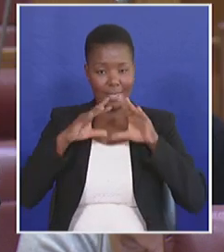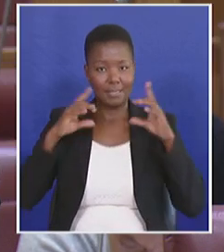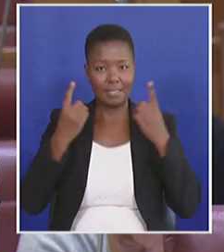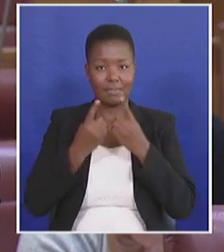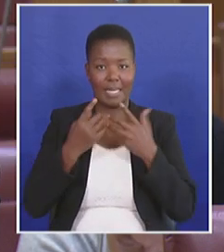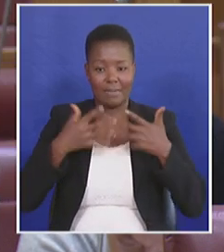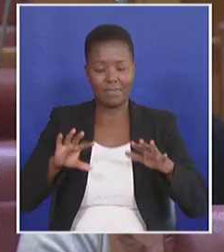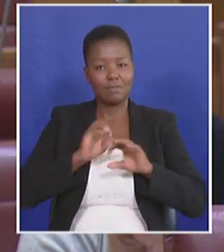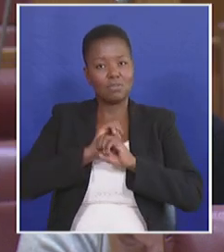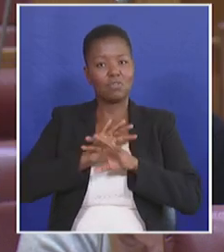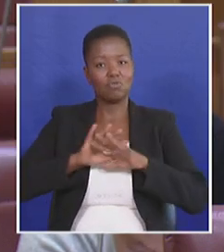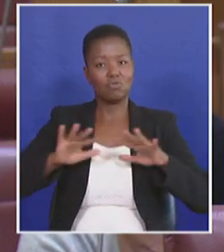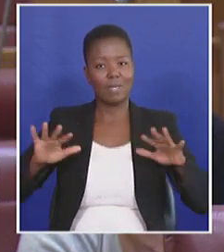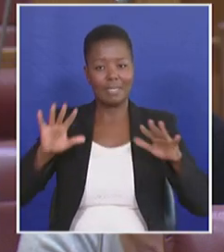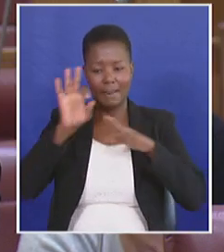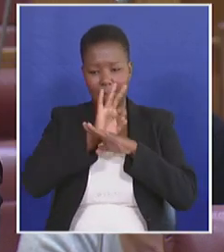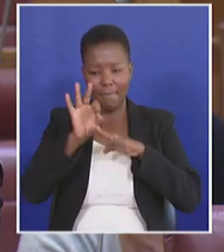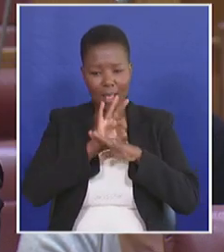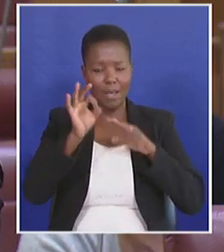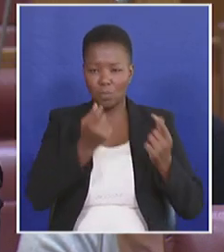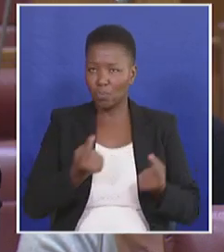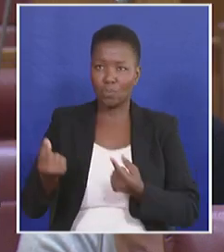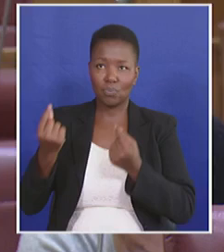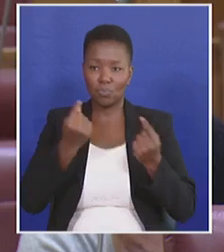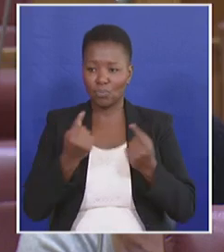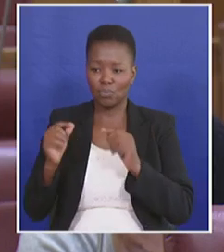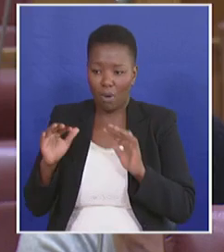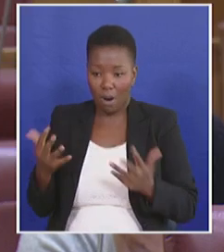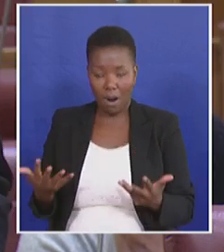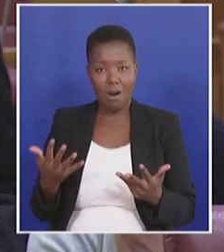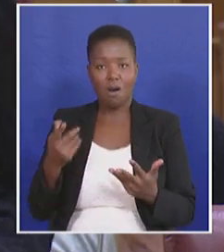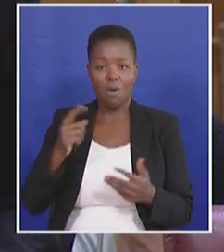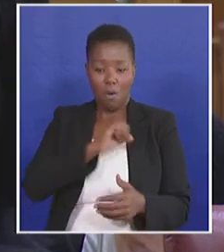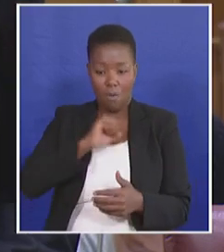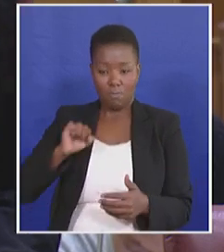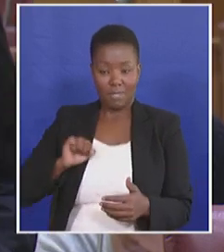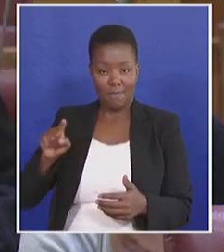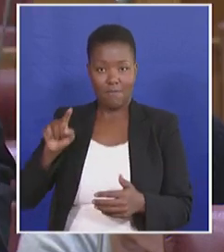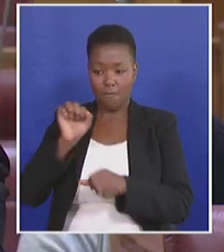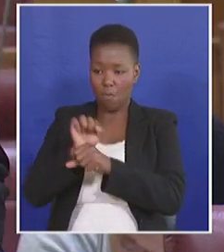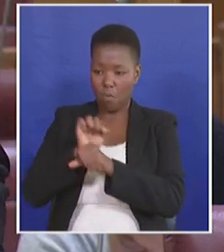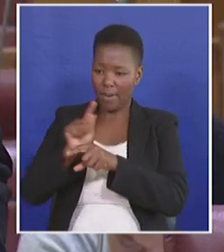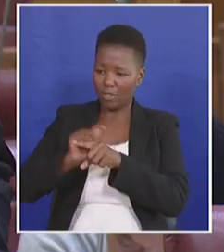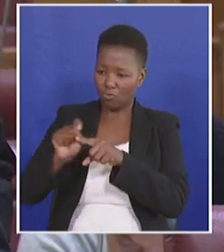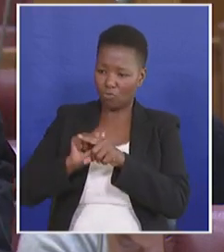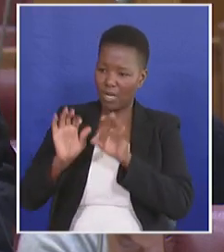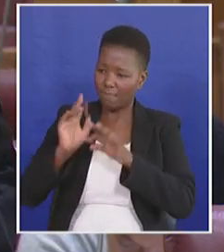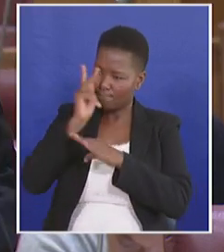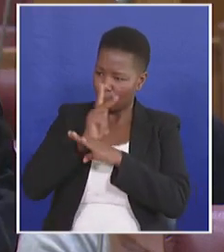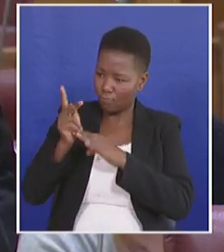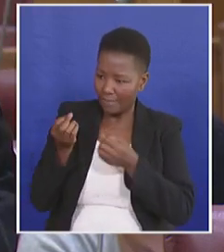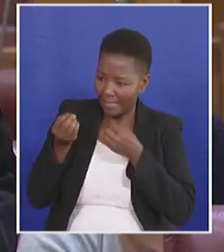on a transformation agenda focusing on professionalizing the police service and adopted a back-to-basics